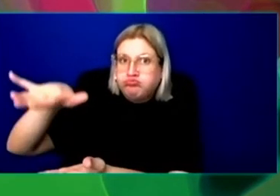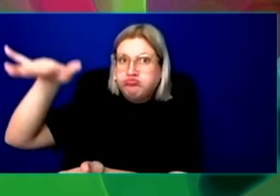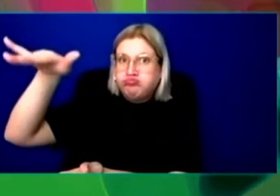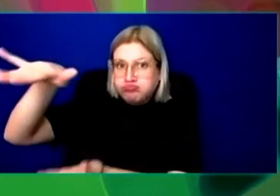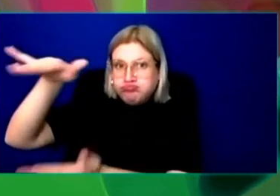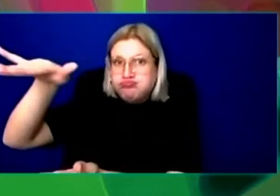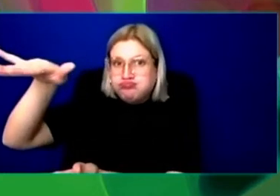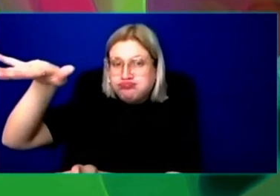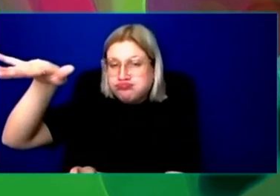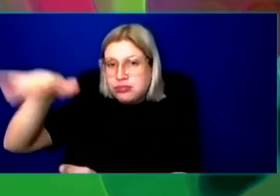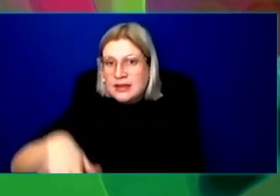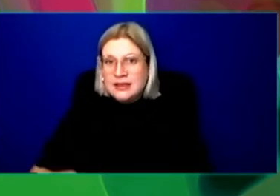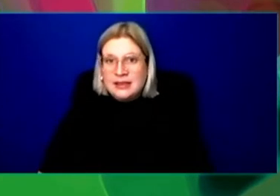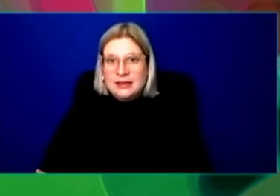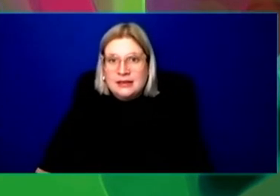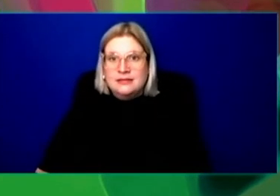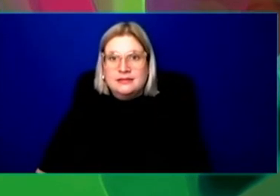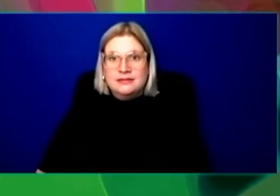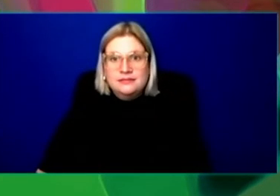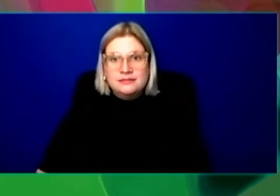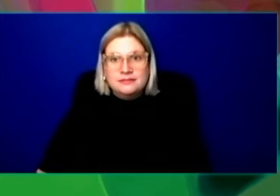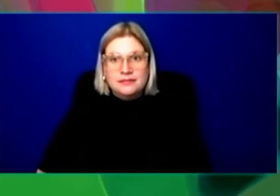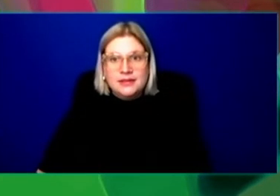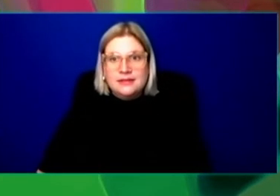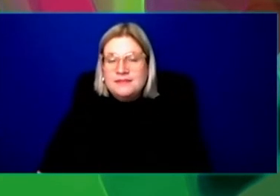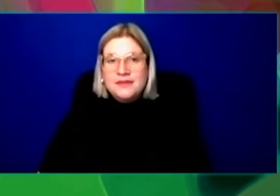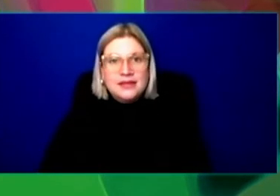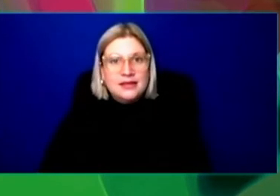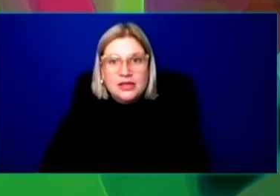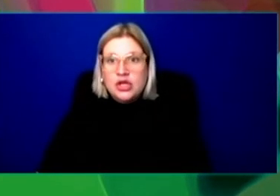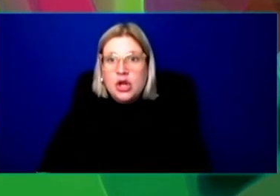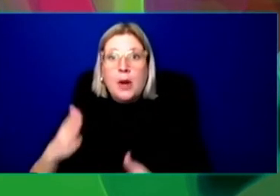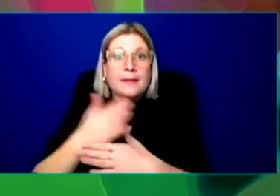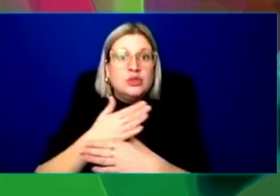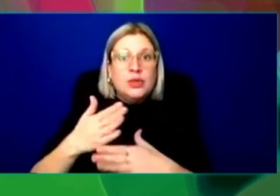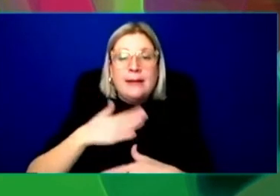that, you know, between the scholarly ish, I'm reading.